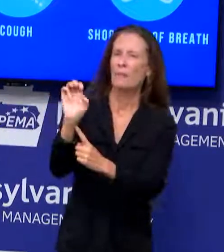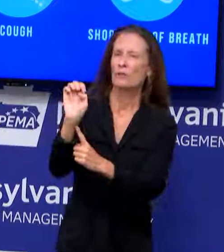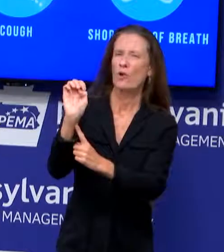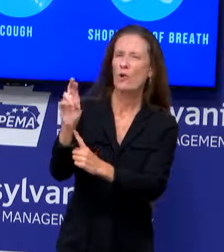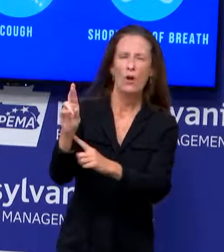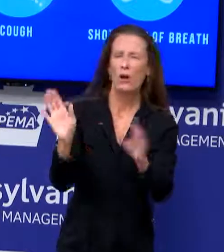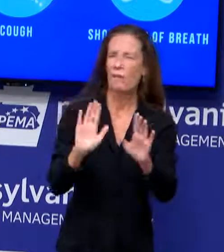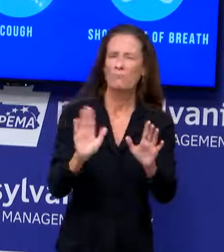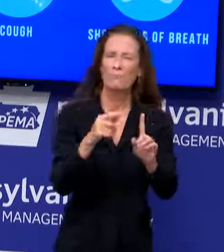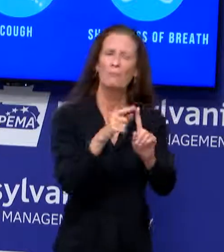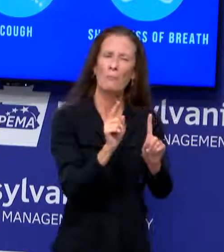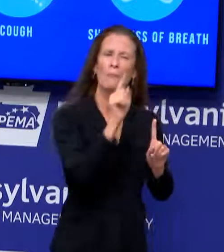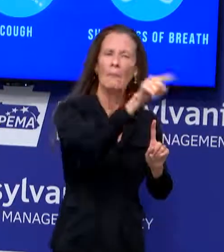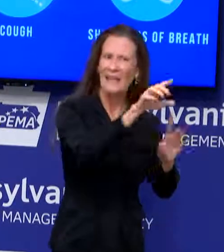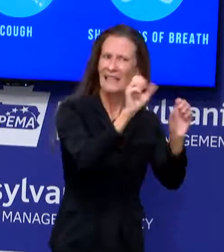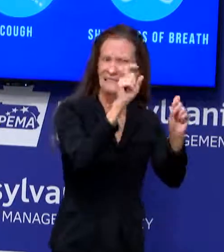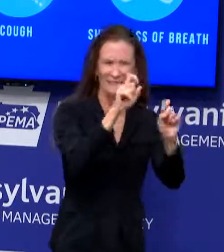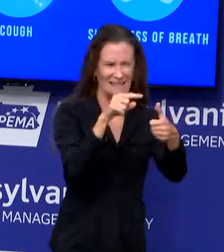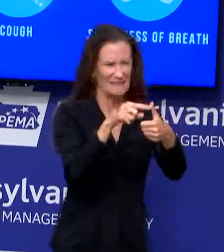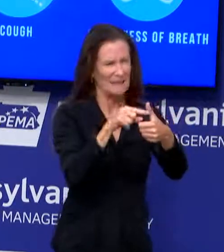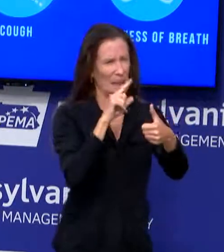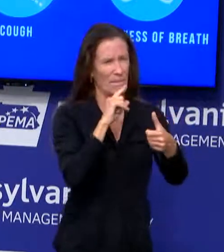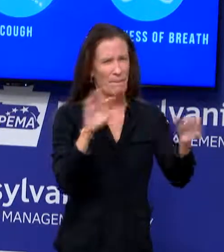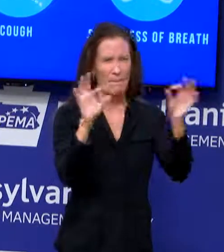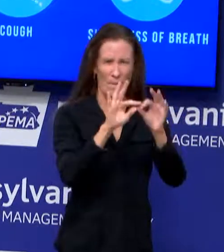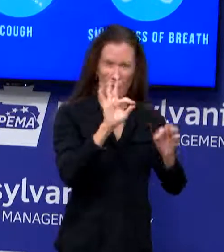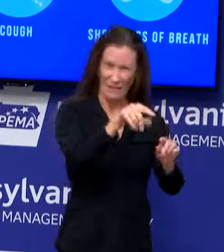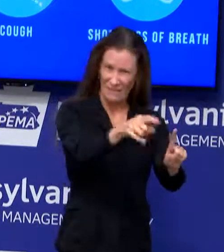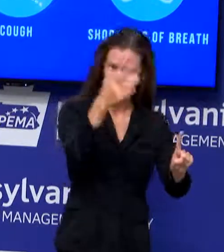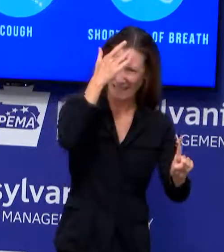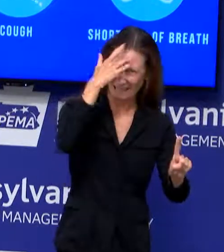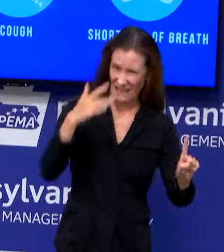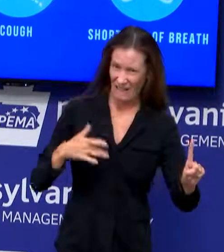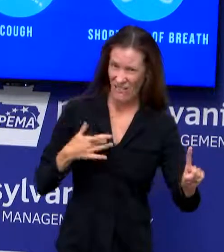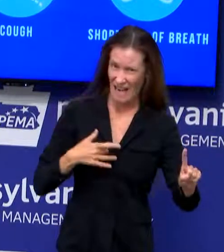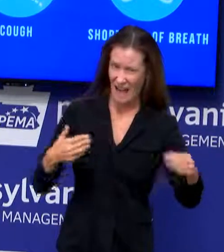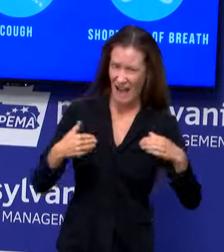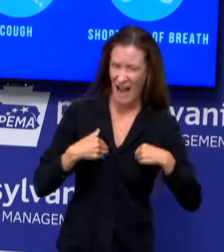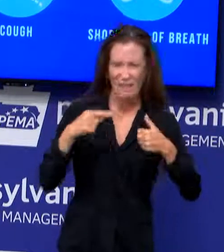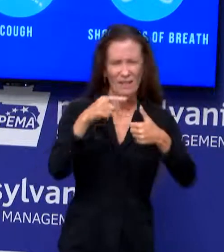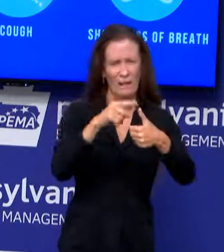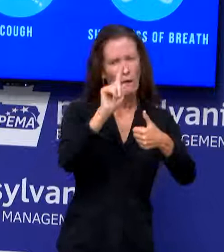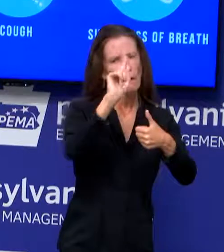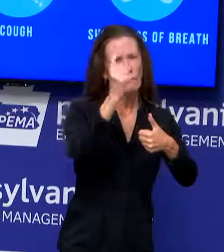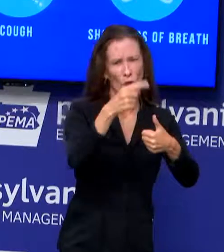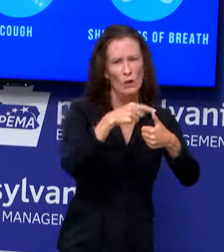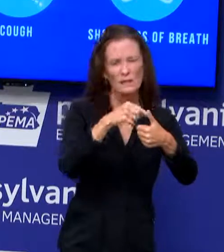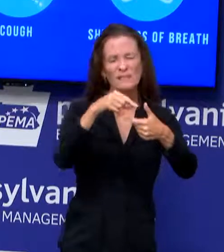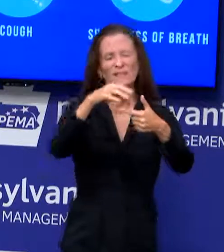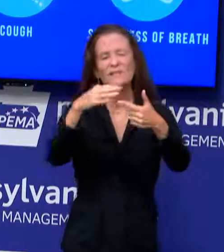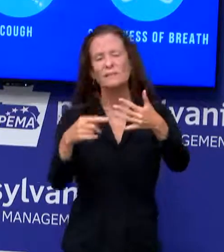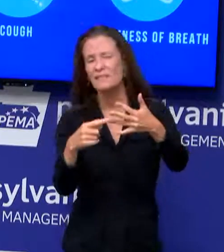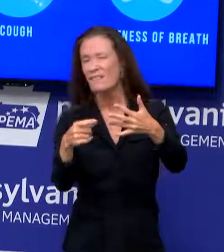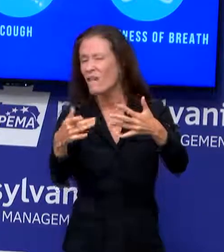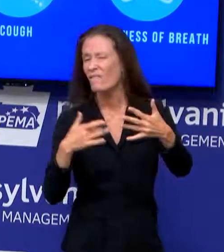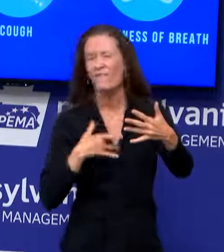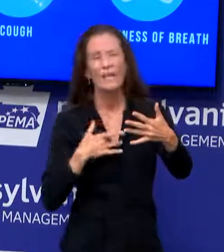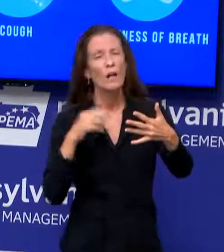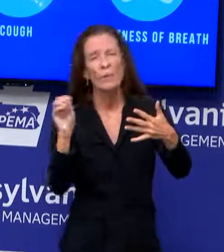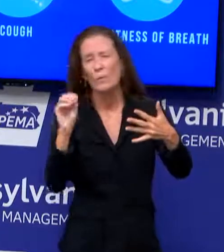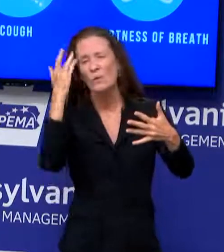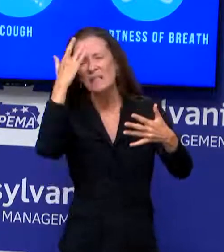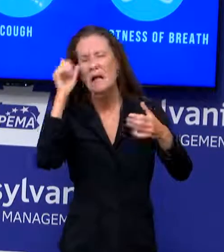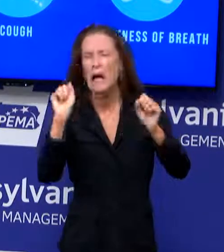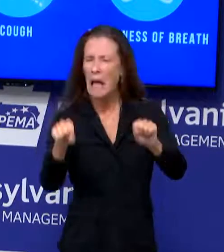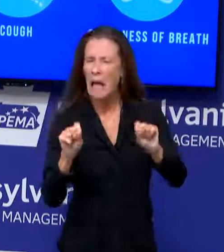we are prioritizing diagnostic testing for symptomatic individuals. When we're not doing it this time, we do not have the